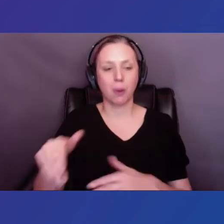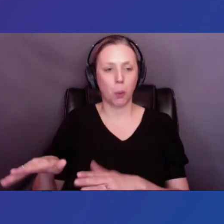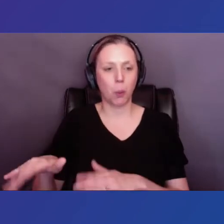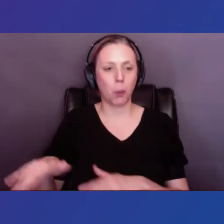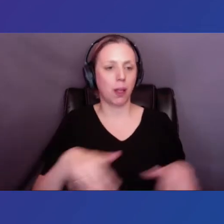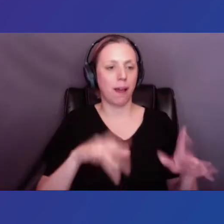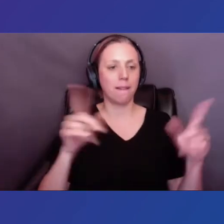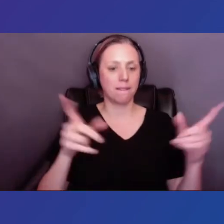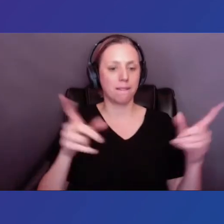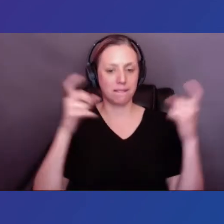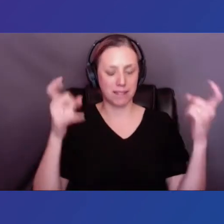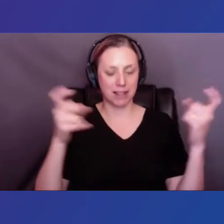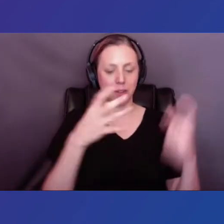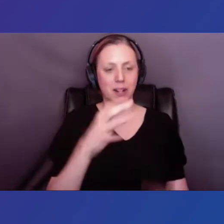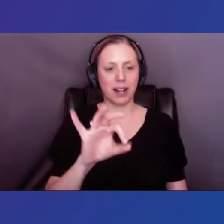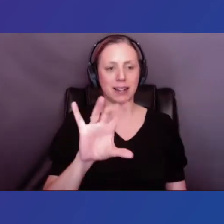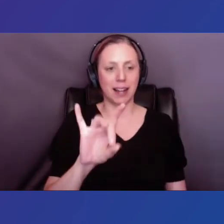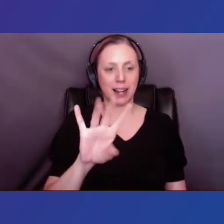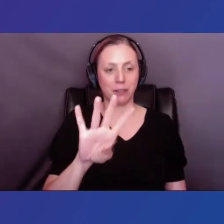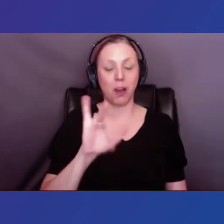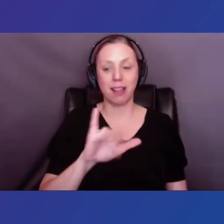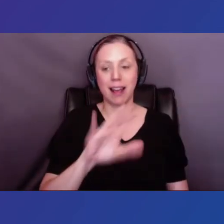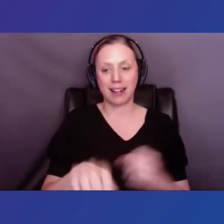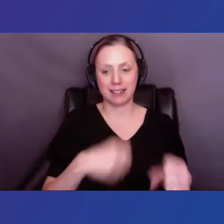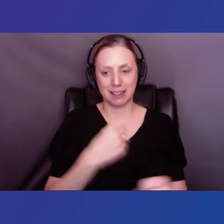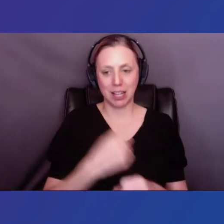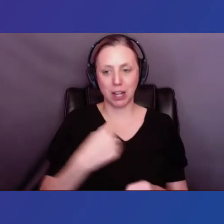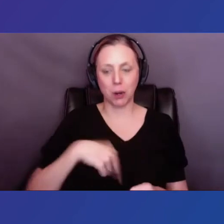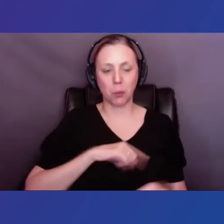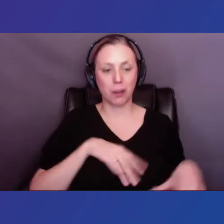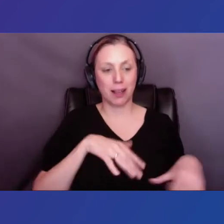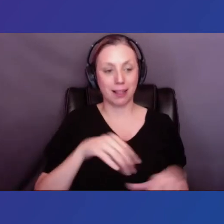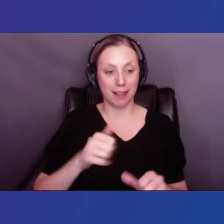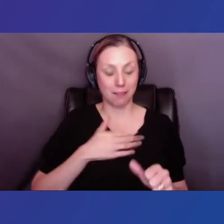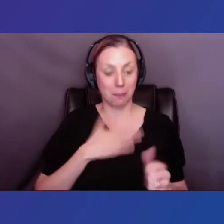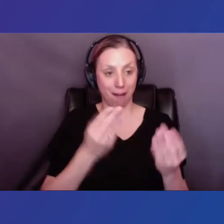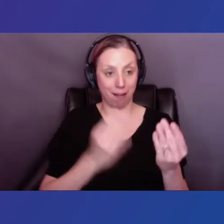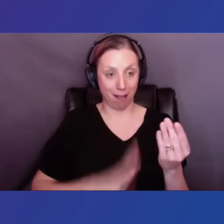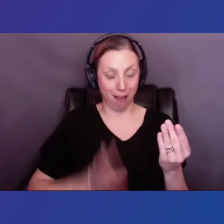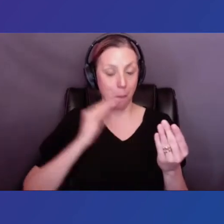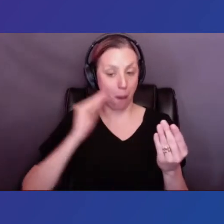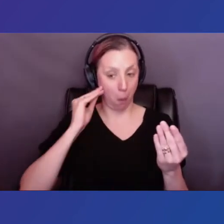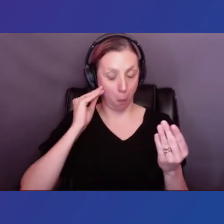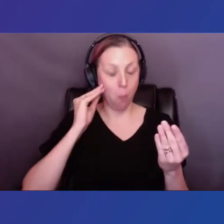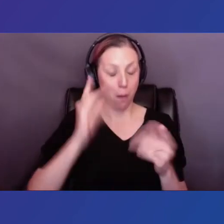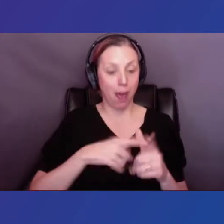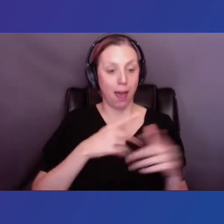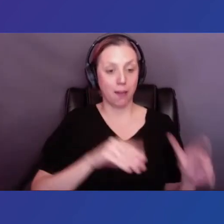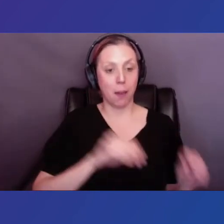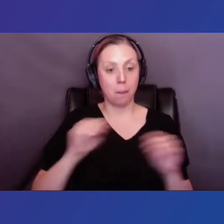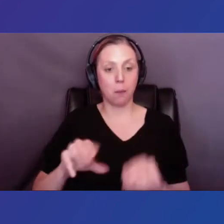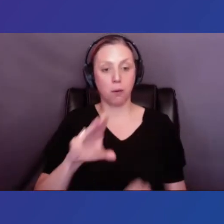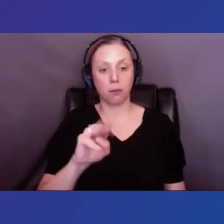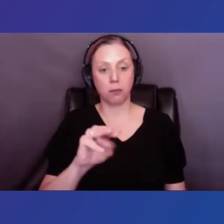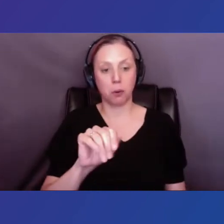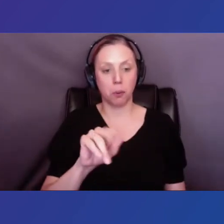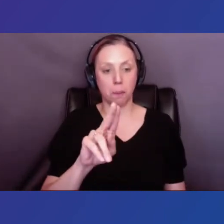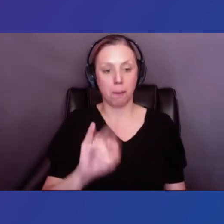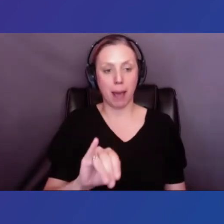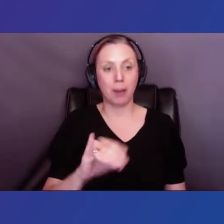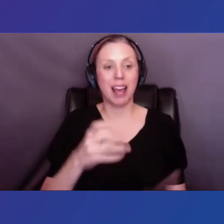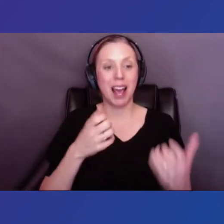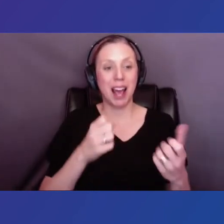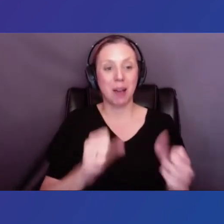is the year we left my homeland and moved to Maui. I'm going to try to honor over a decade of